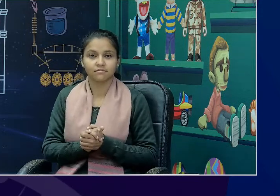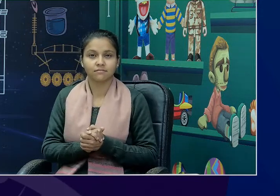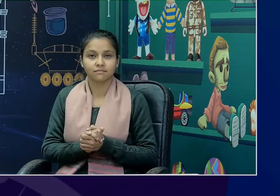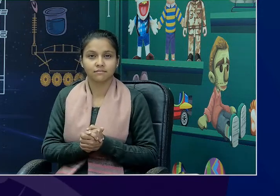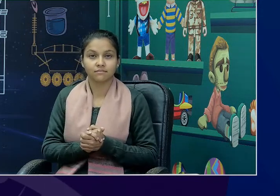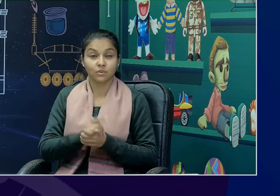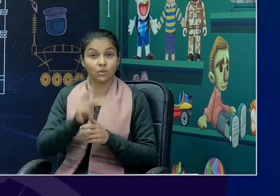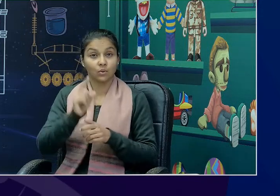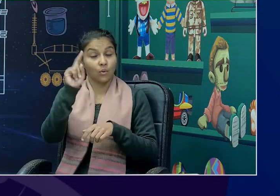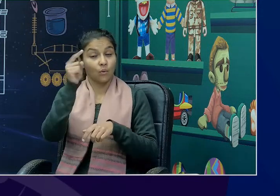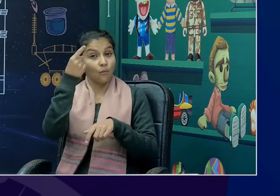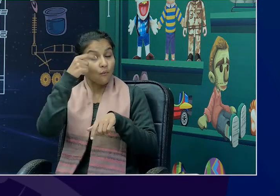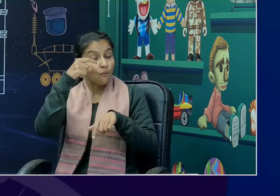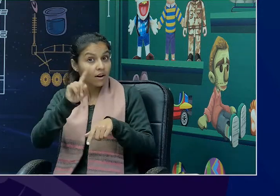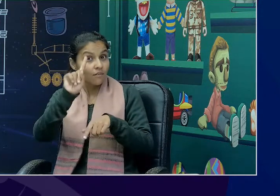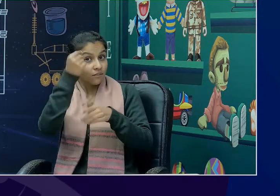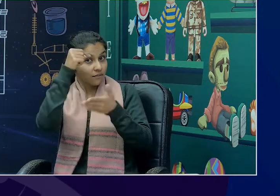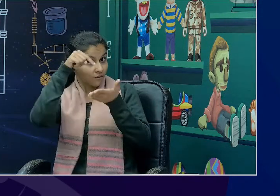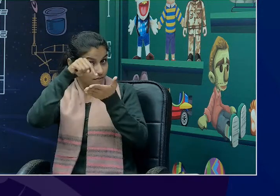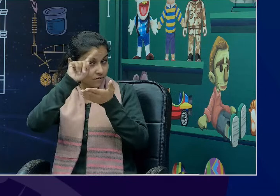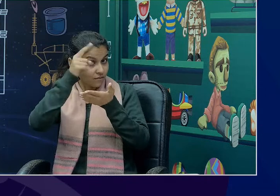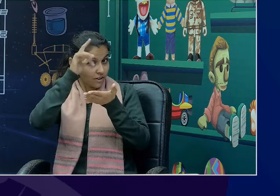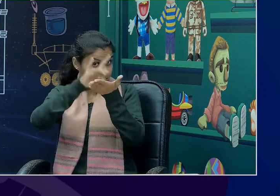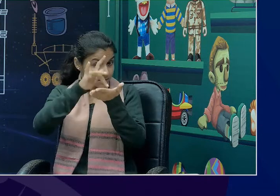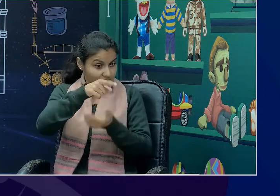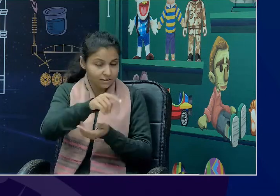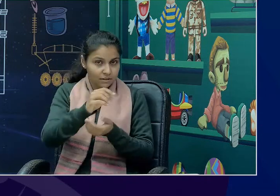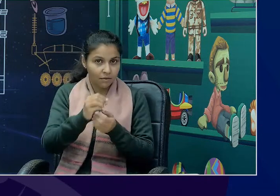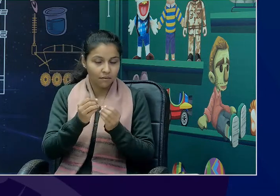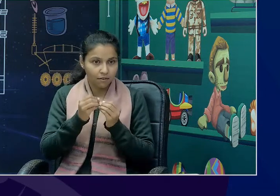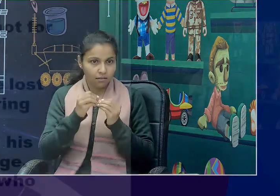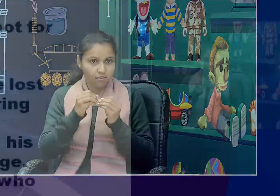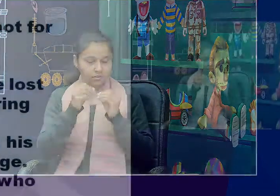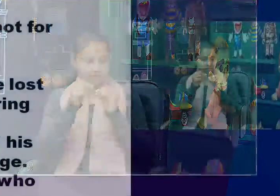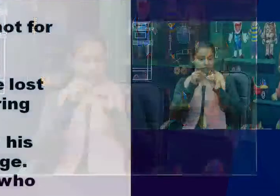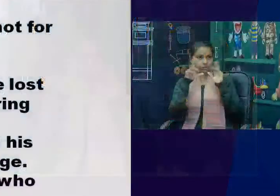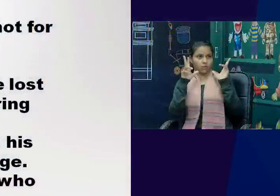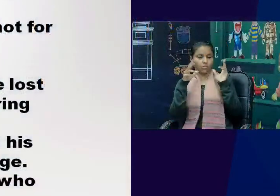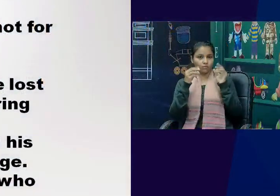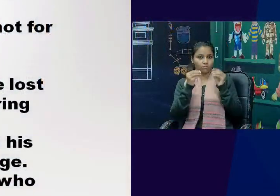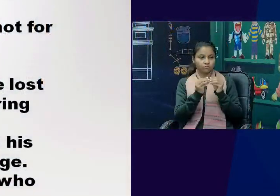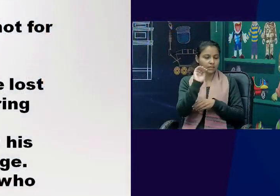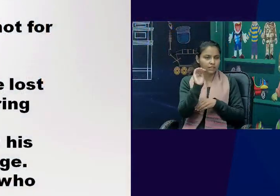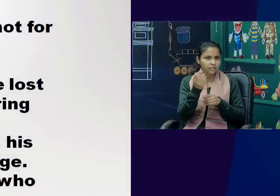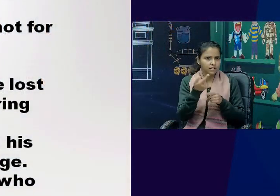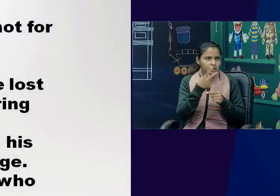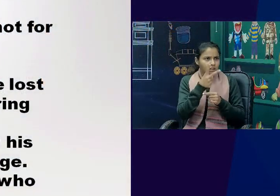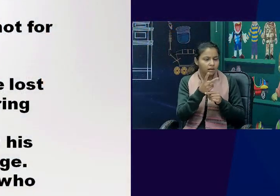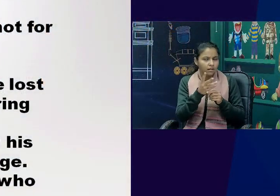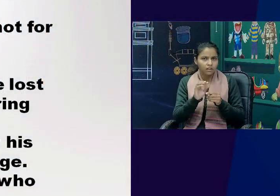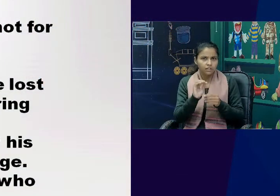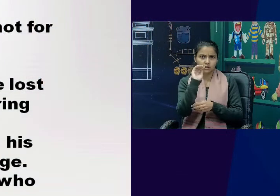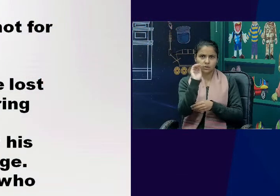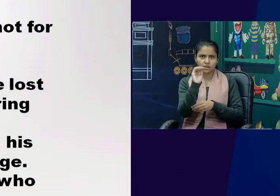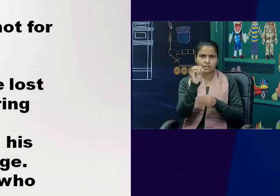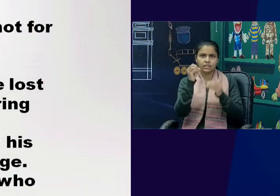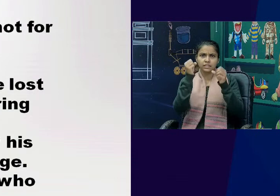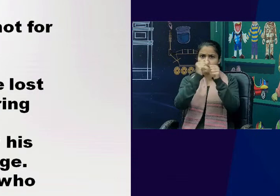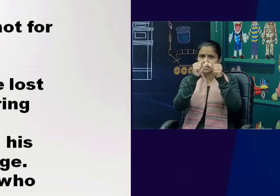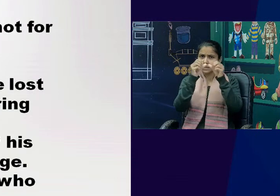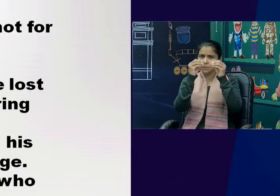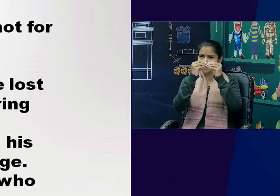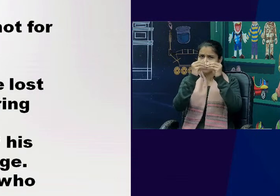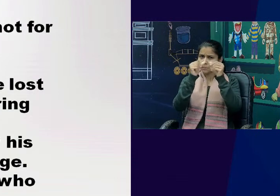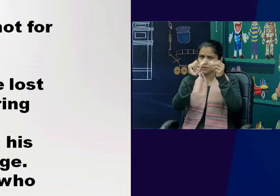the first place where he saw the snake was a gable. So now what is a gable? A